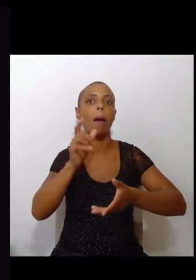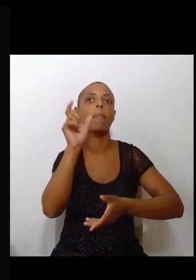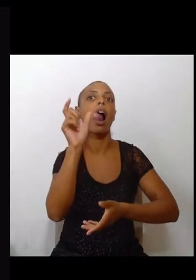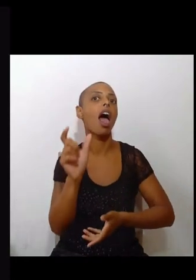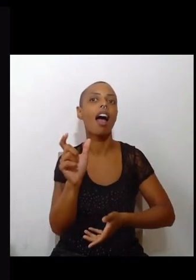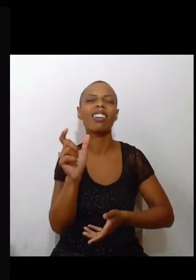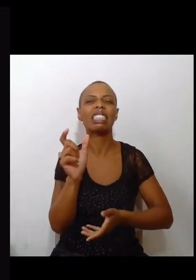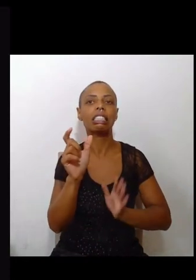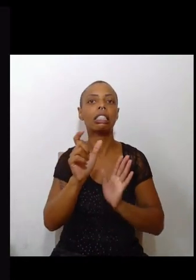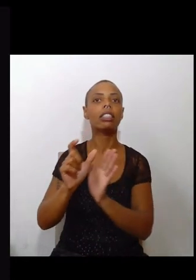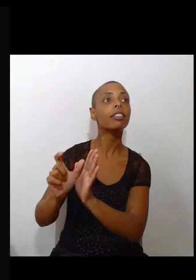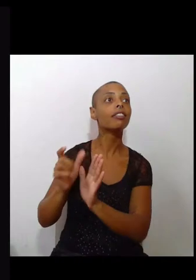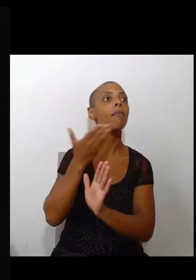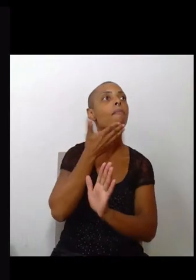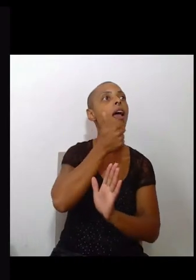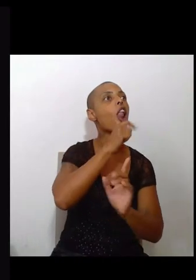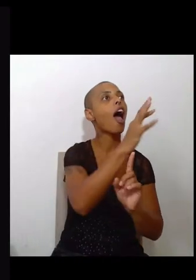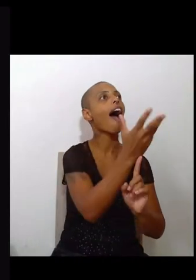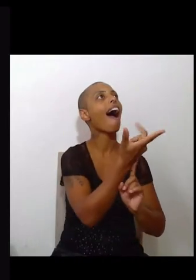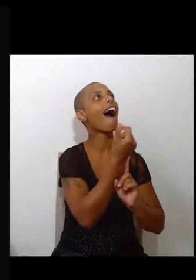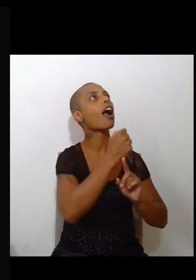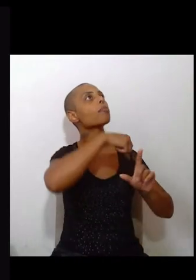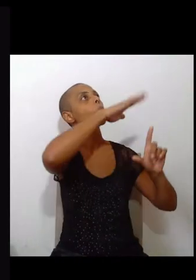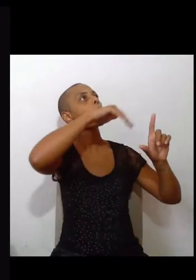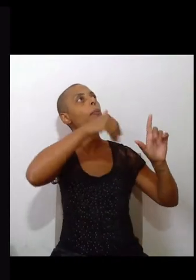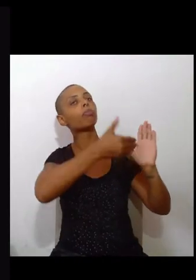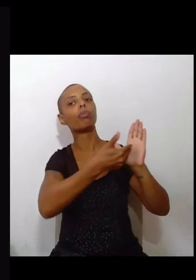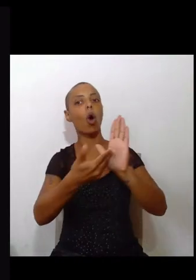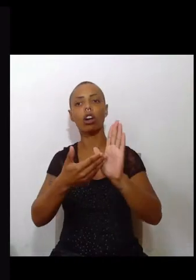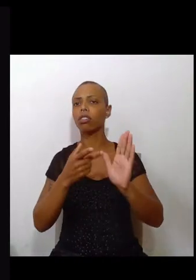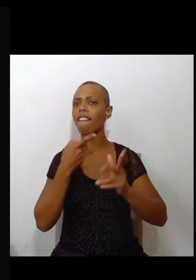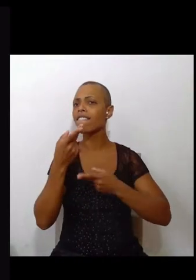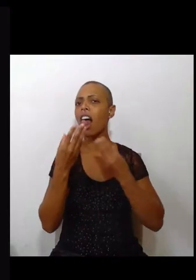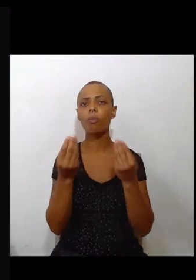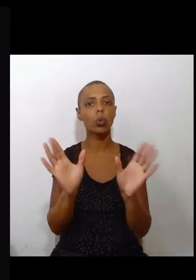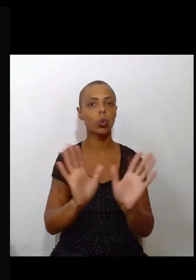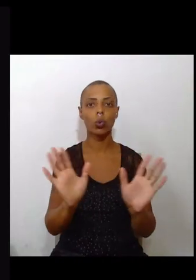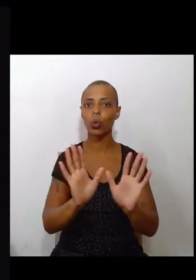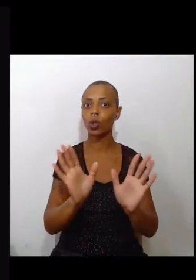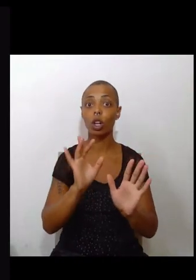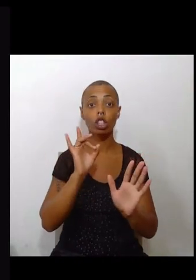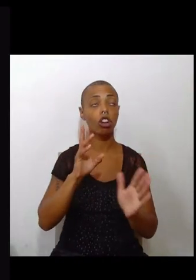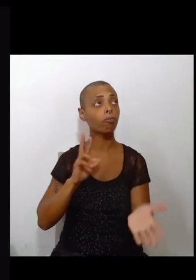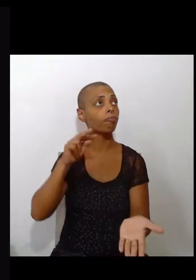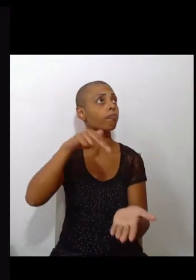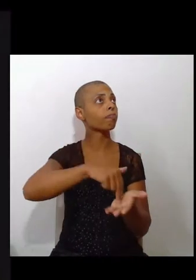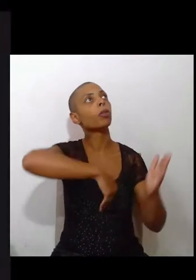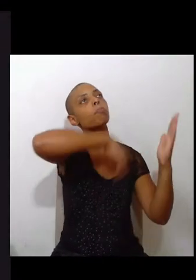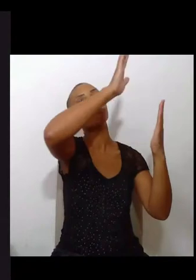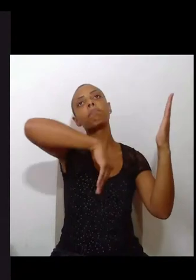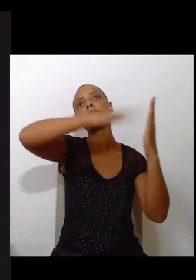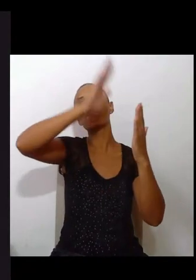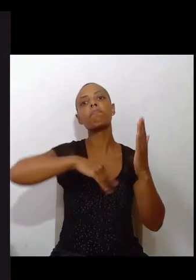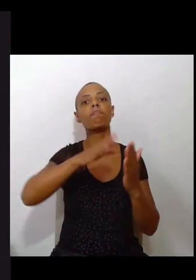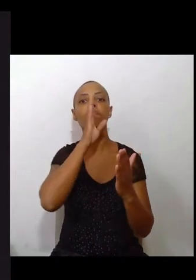we don't say much at all we just go we paint and it's been like that for years now yes